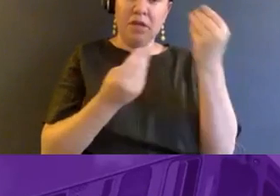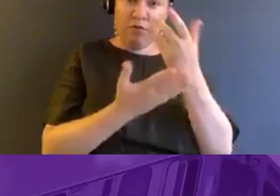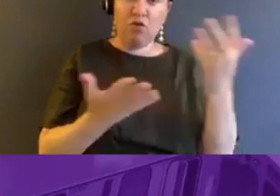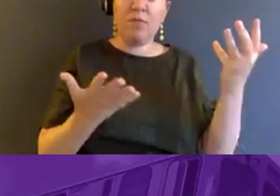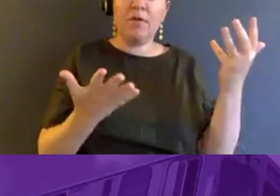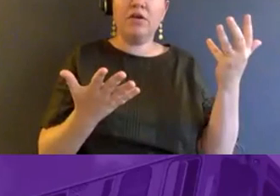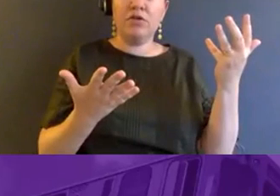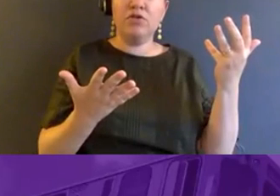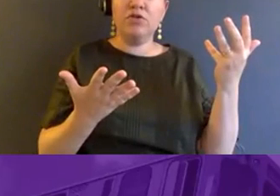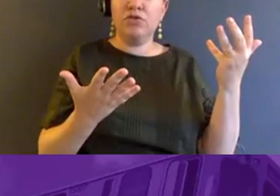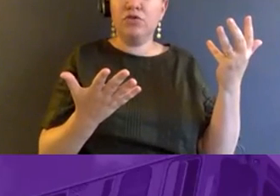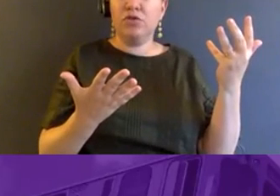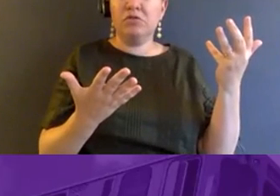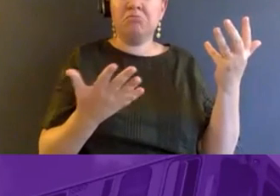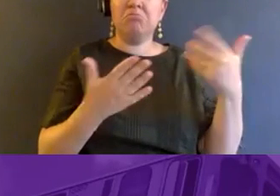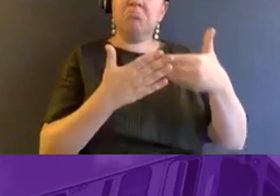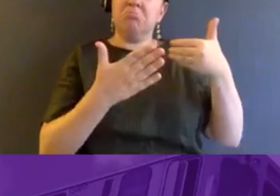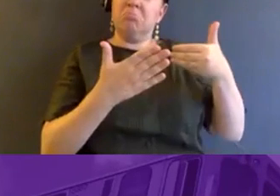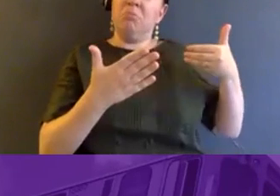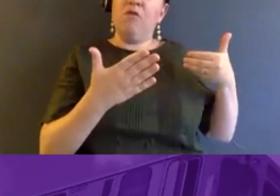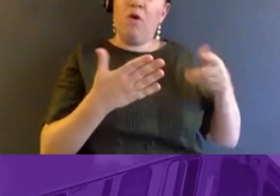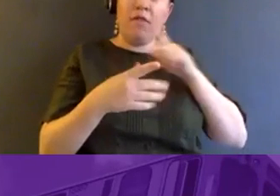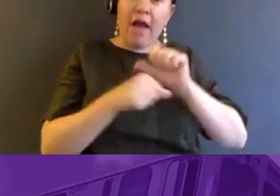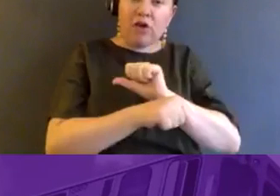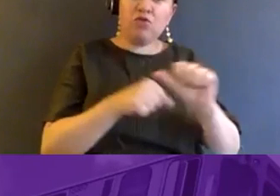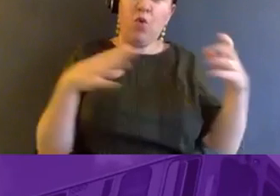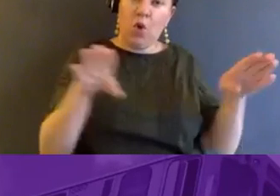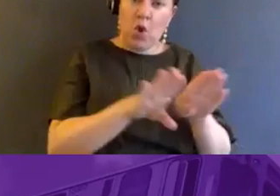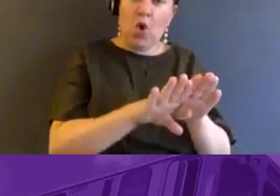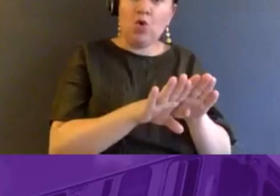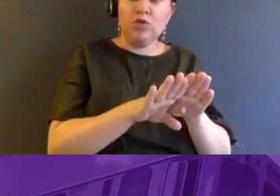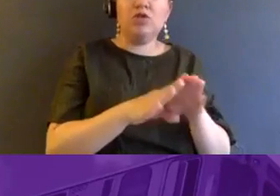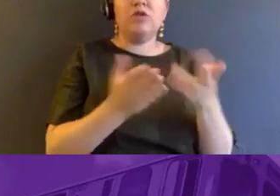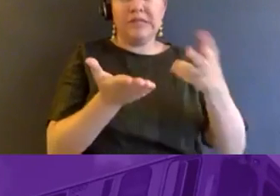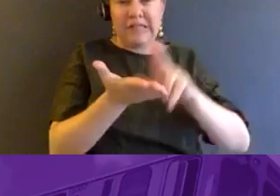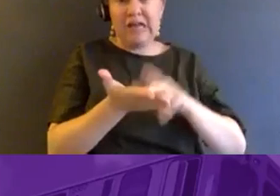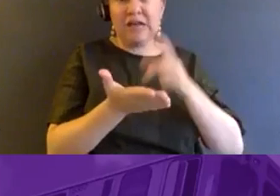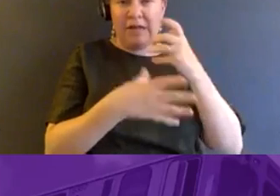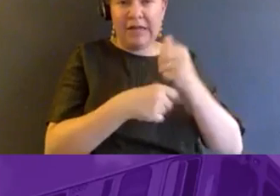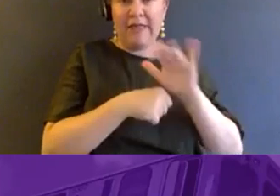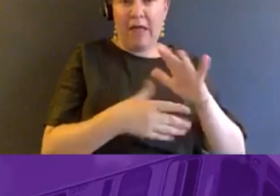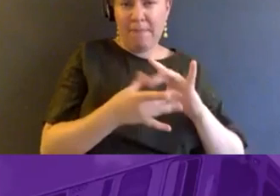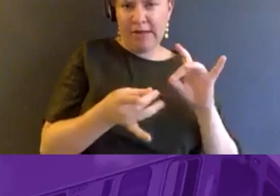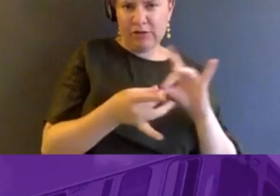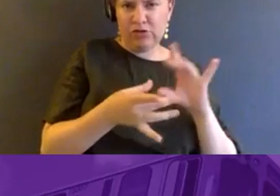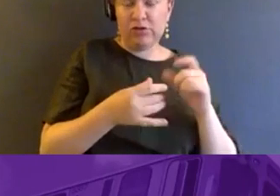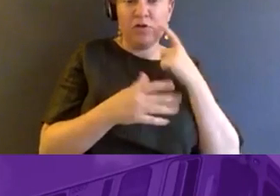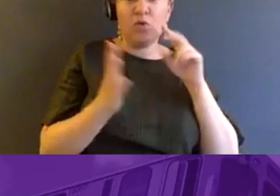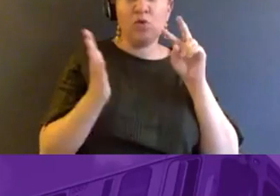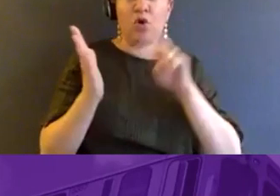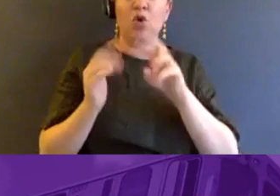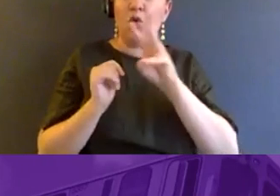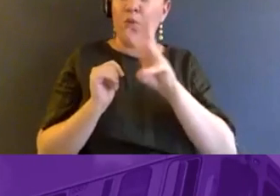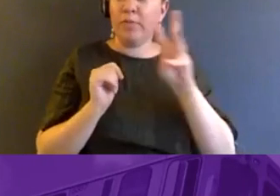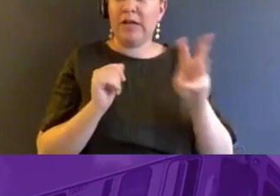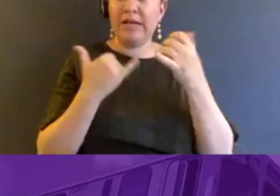information way long in advance before the actual closures. So please sign up to those alerts. If you go to our website now, you can see some of our